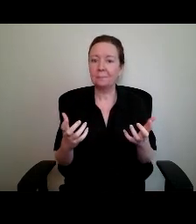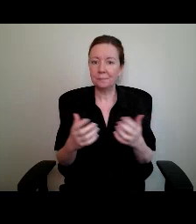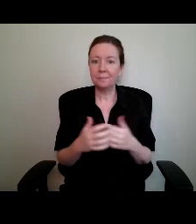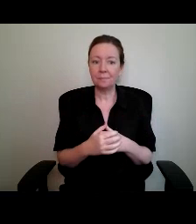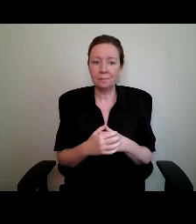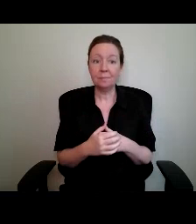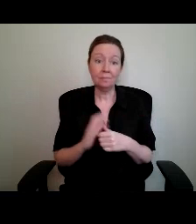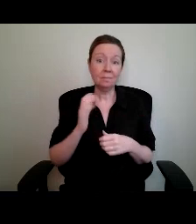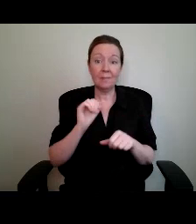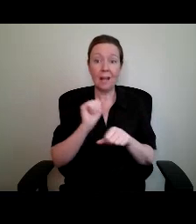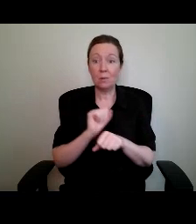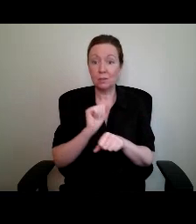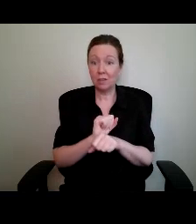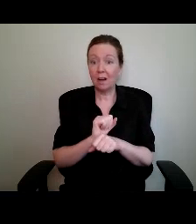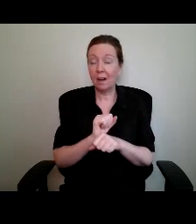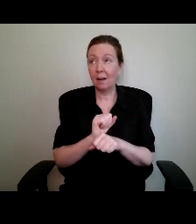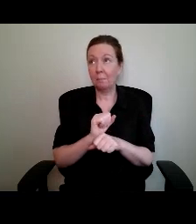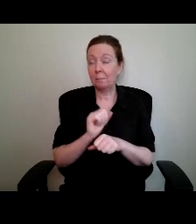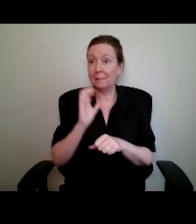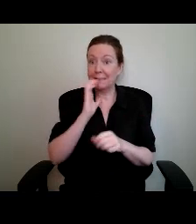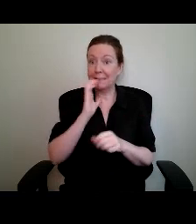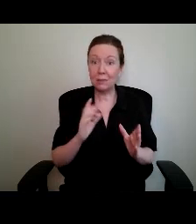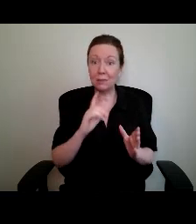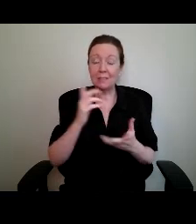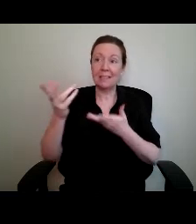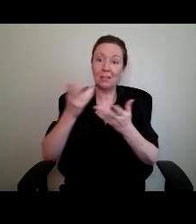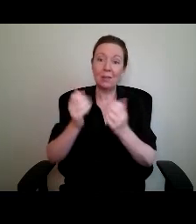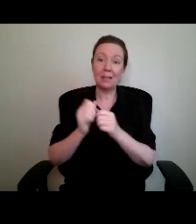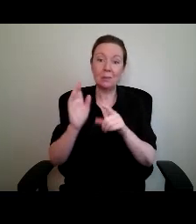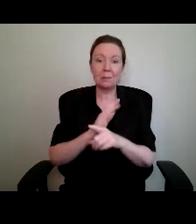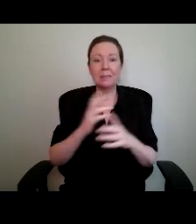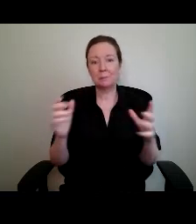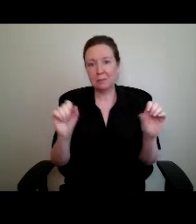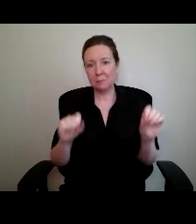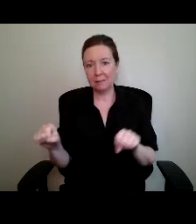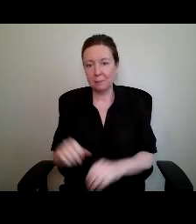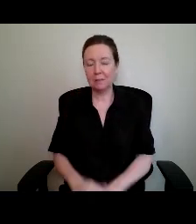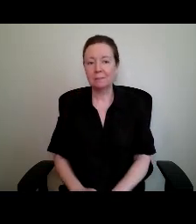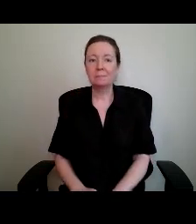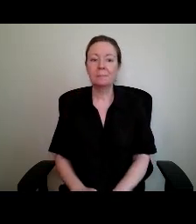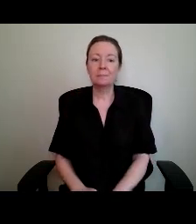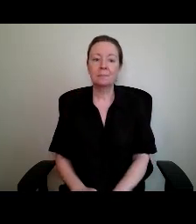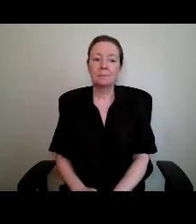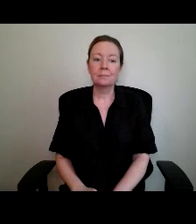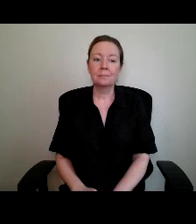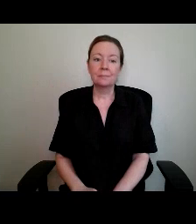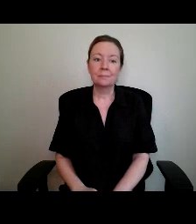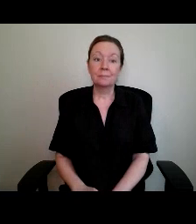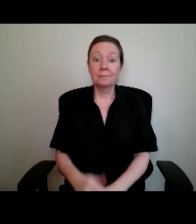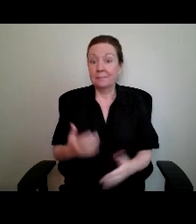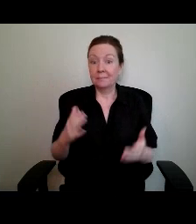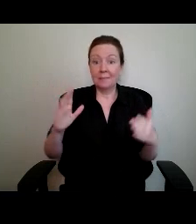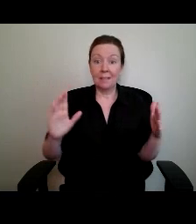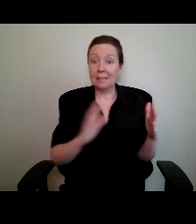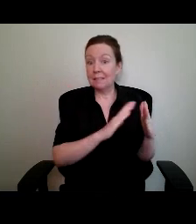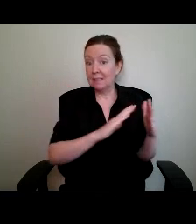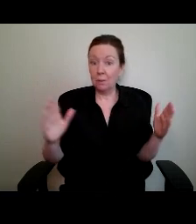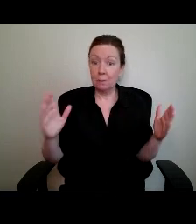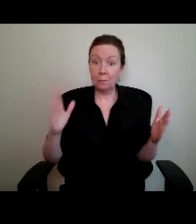our job seekers to be interacting with businesses as much as possible. And this continuum is really